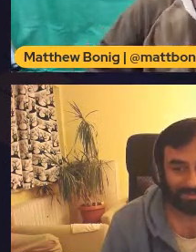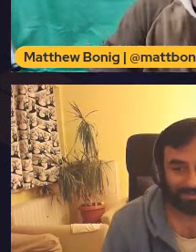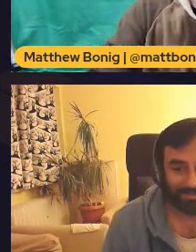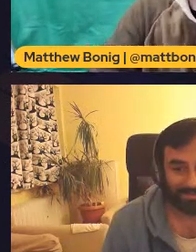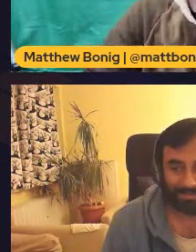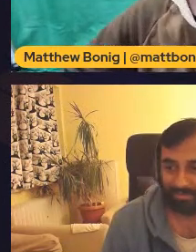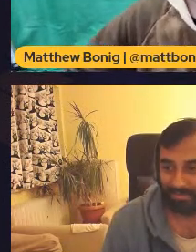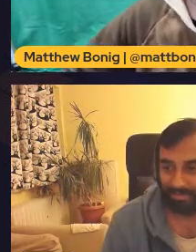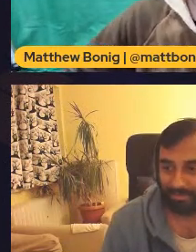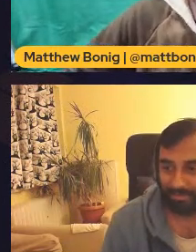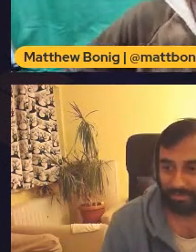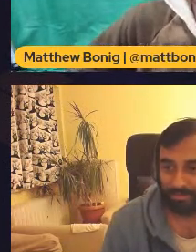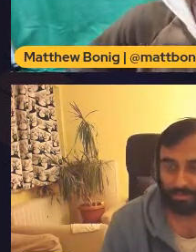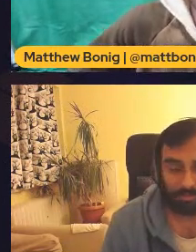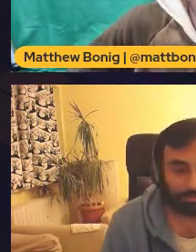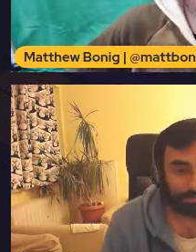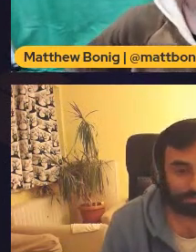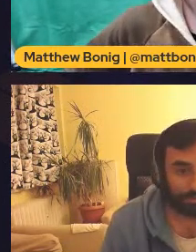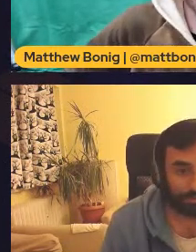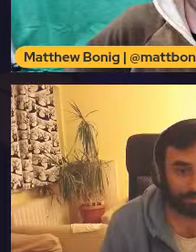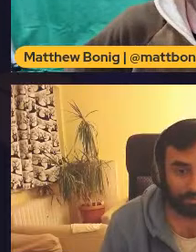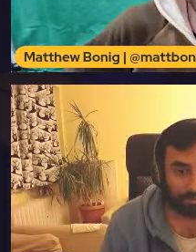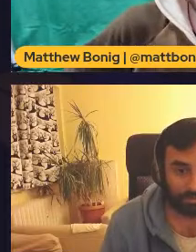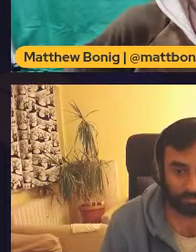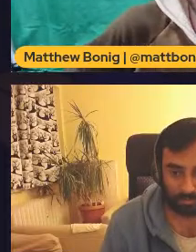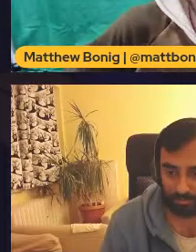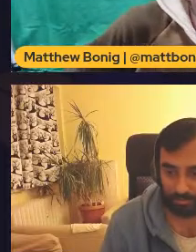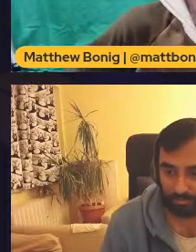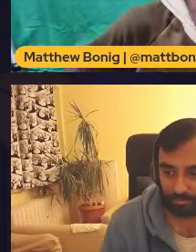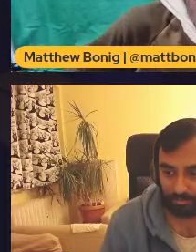Nice. It's nice here. It's nice here. Yeah.